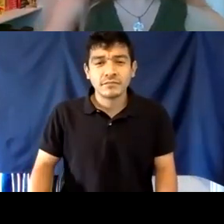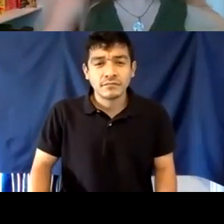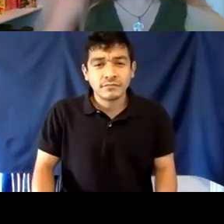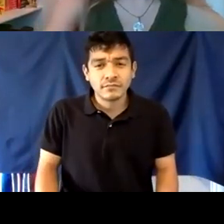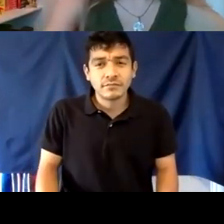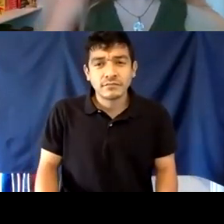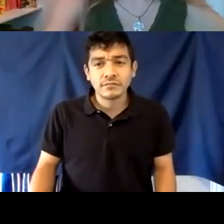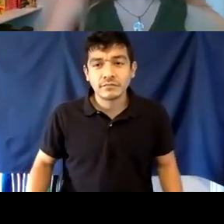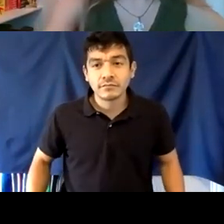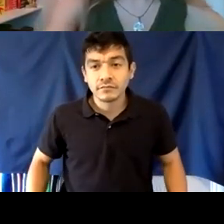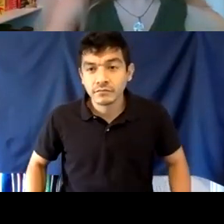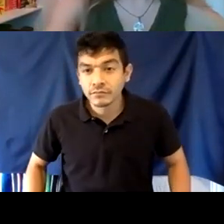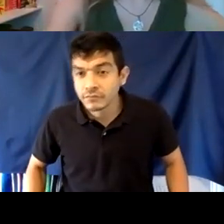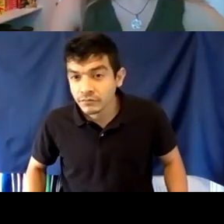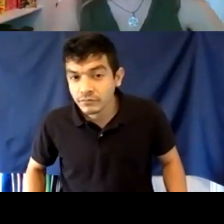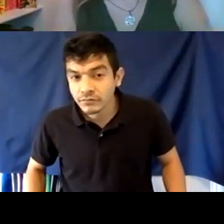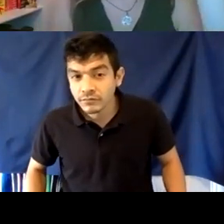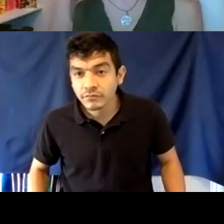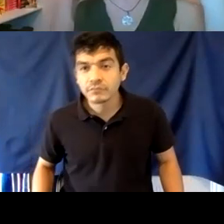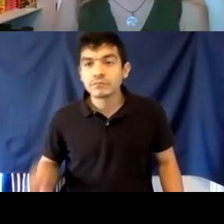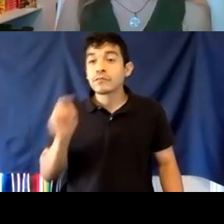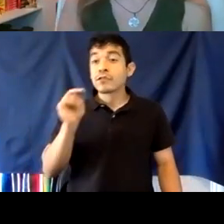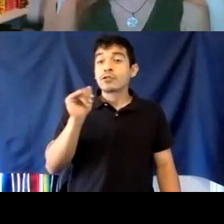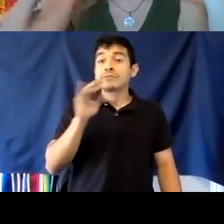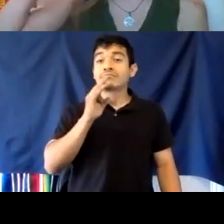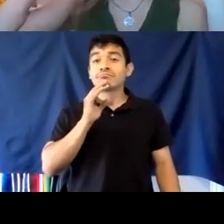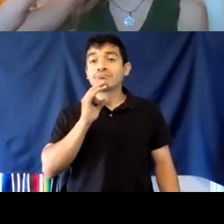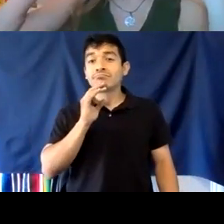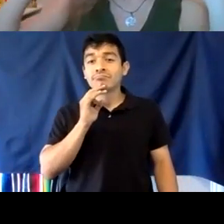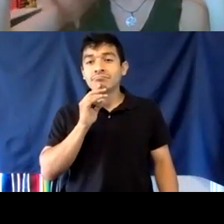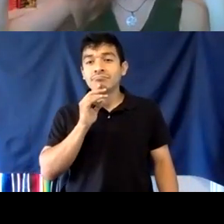I can say, go ahead, Sonya. I was just going to say